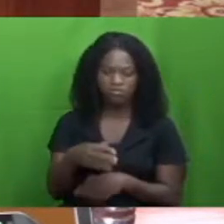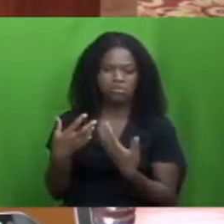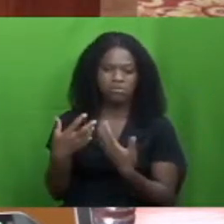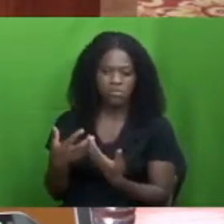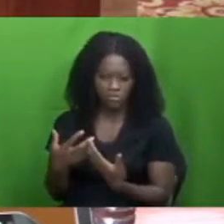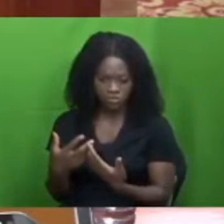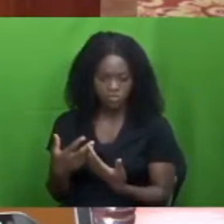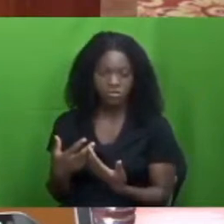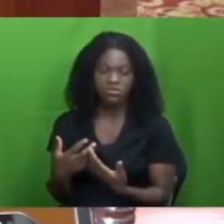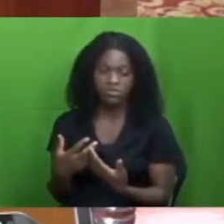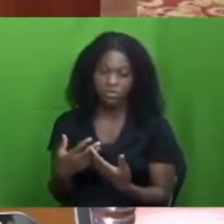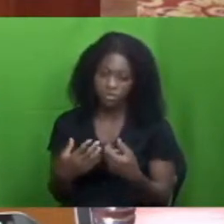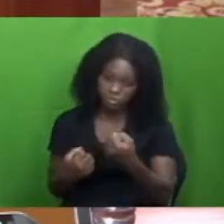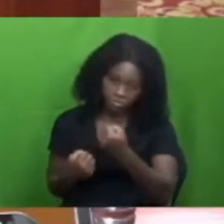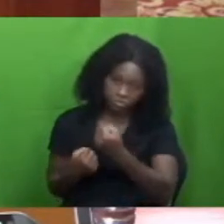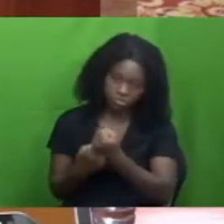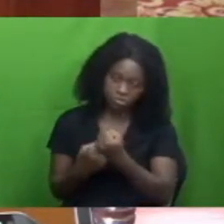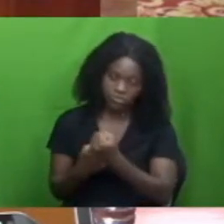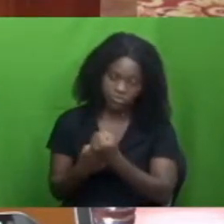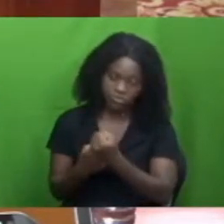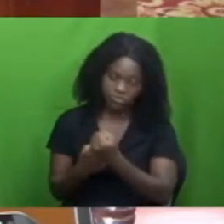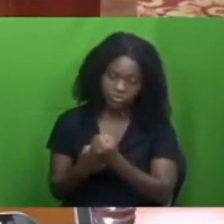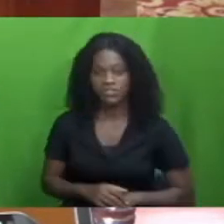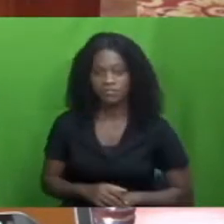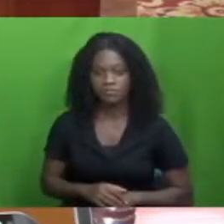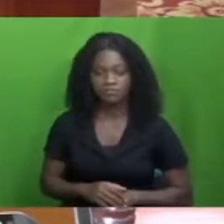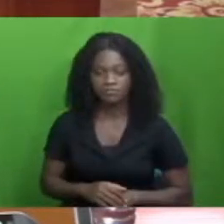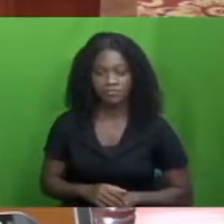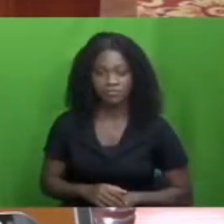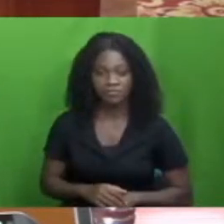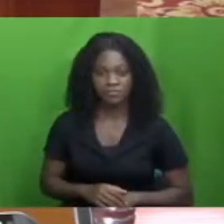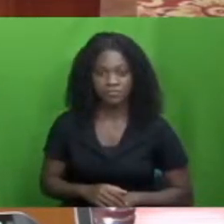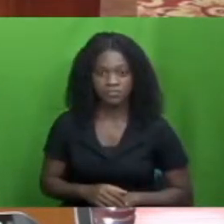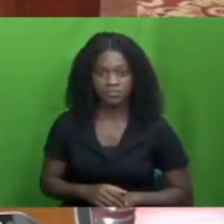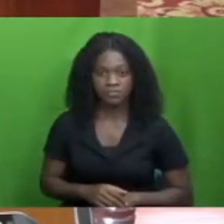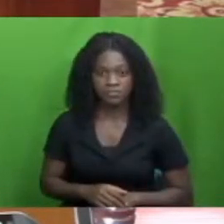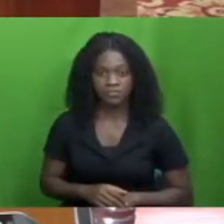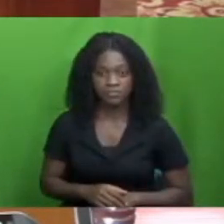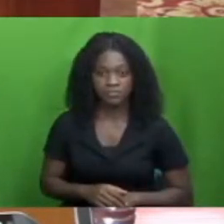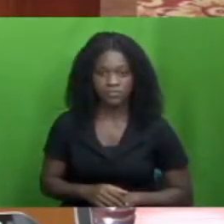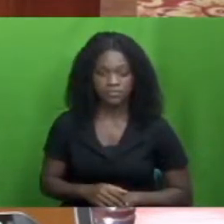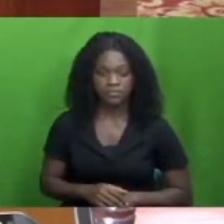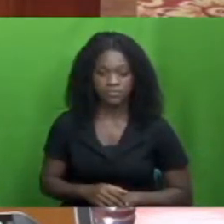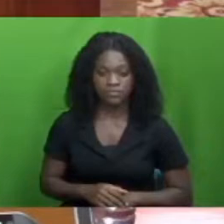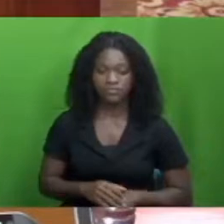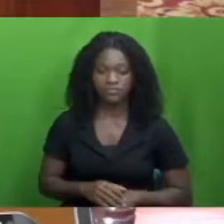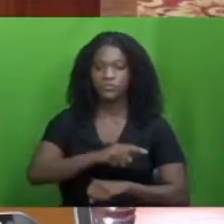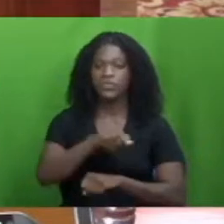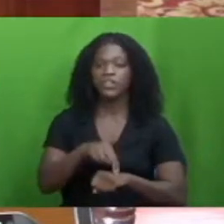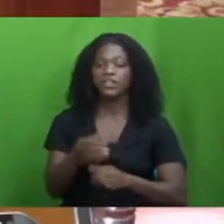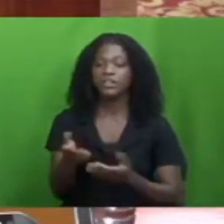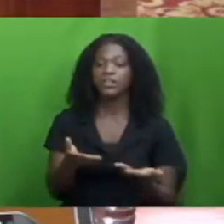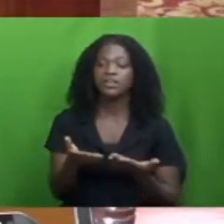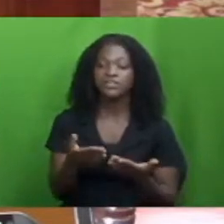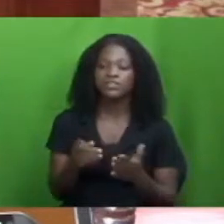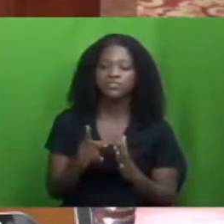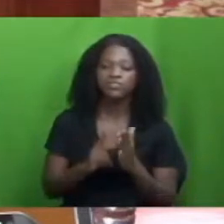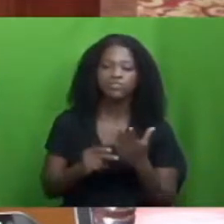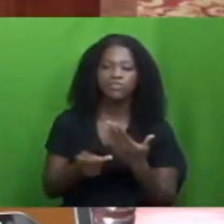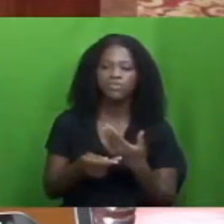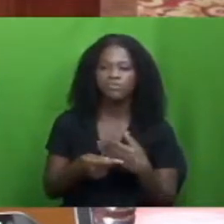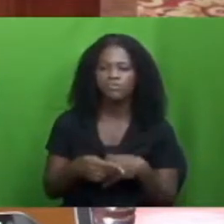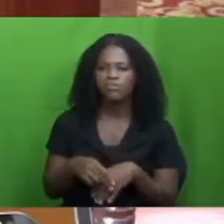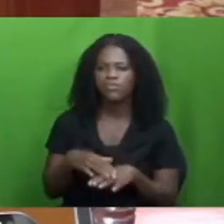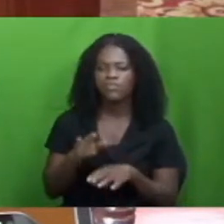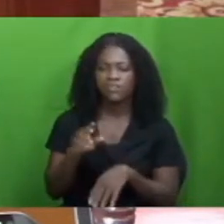EEP site in Kasunya. Mr. Speaker, in partnership with the National Service Scheme, about 20,000 acres